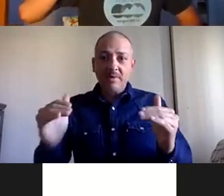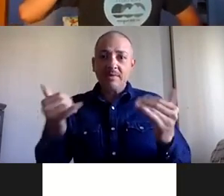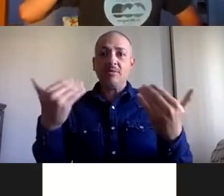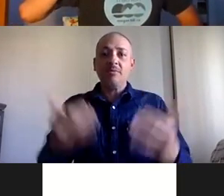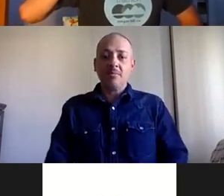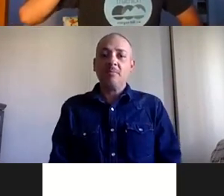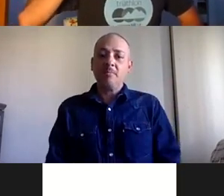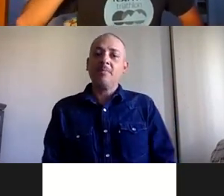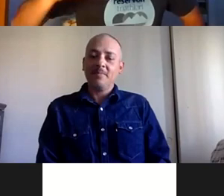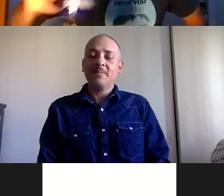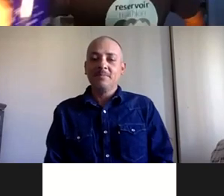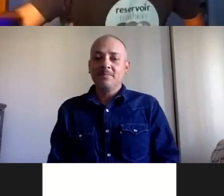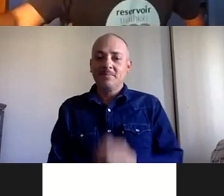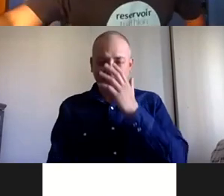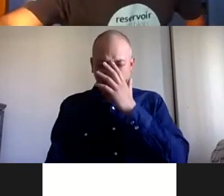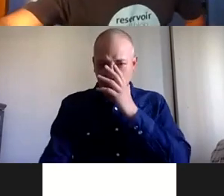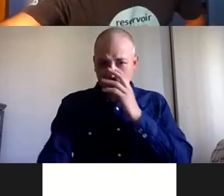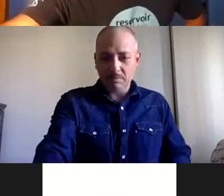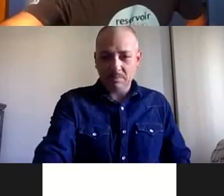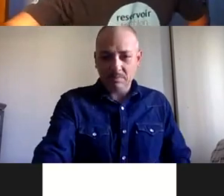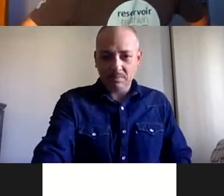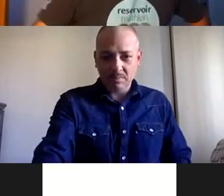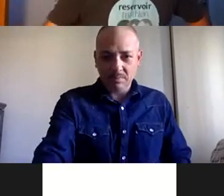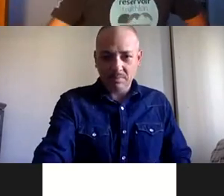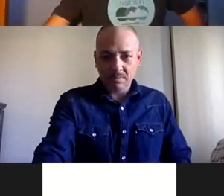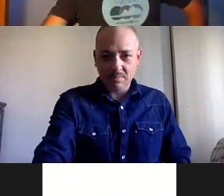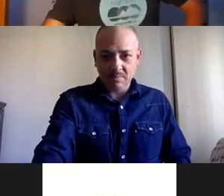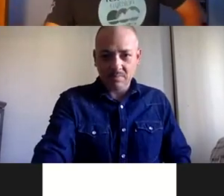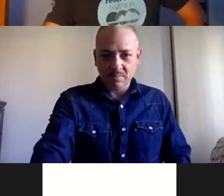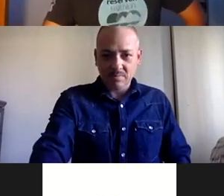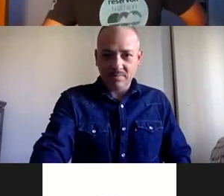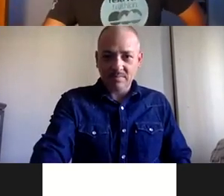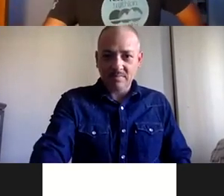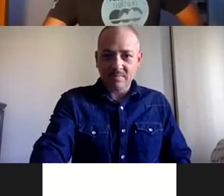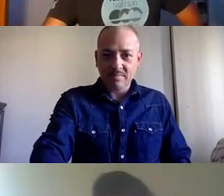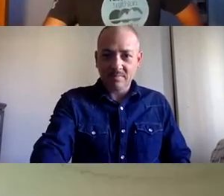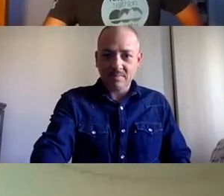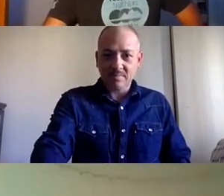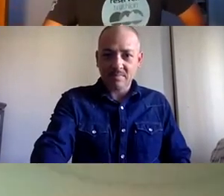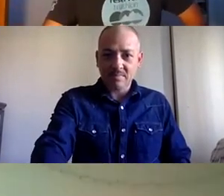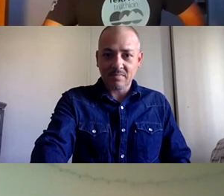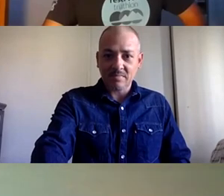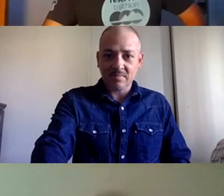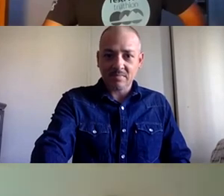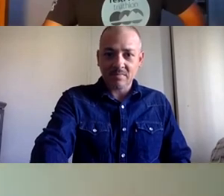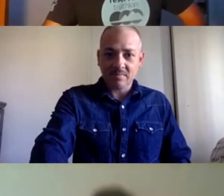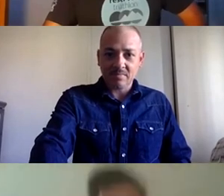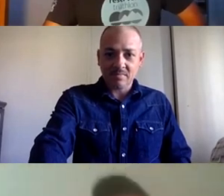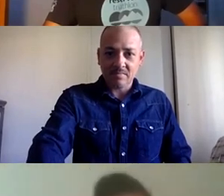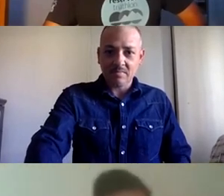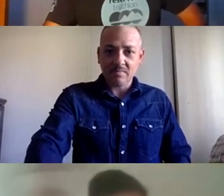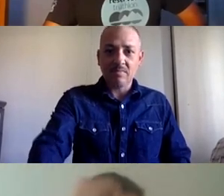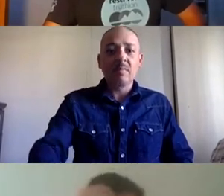Okay, so some of the key concepts in the reinforcement